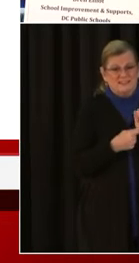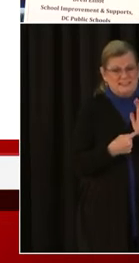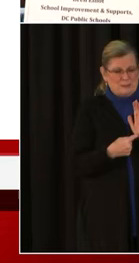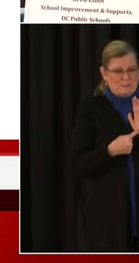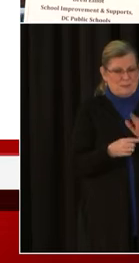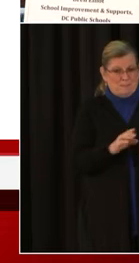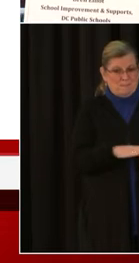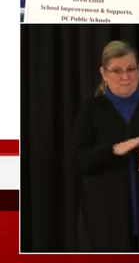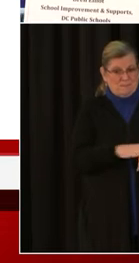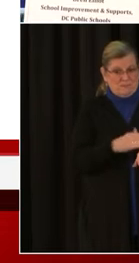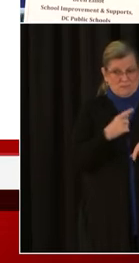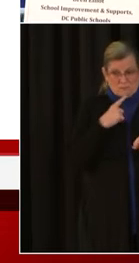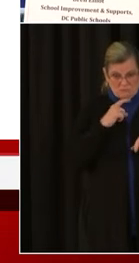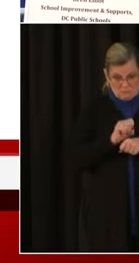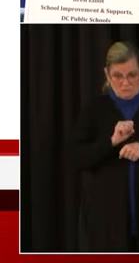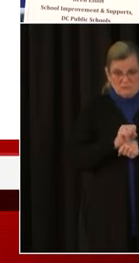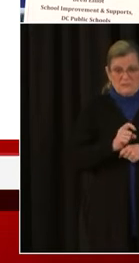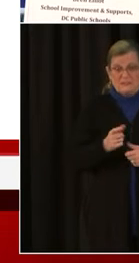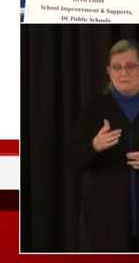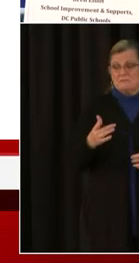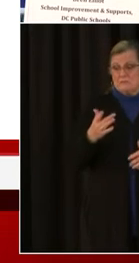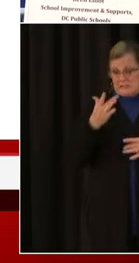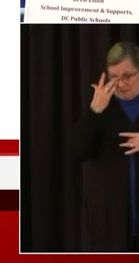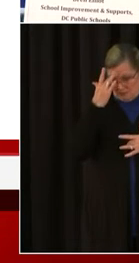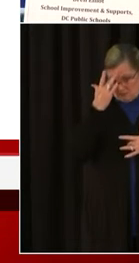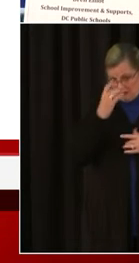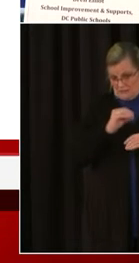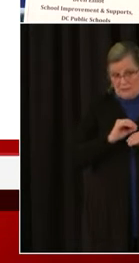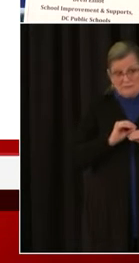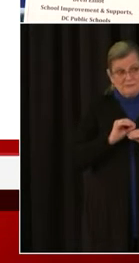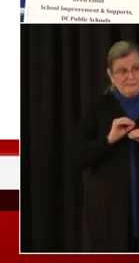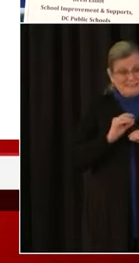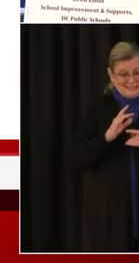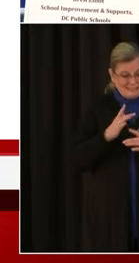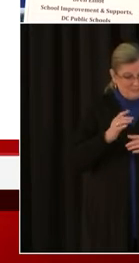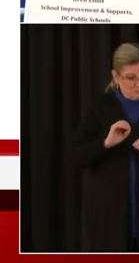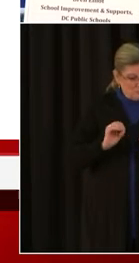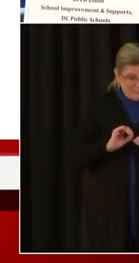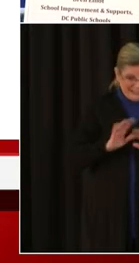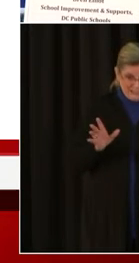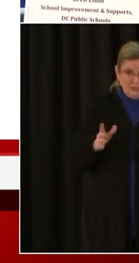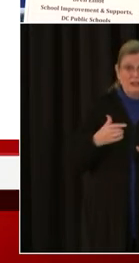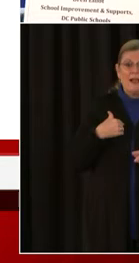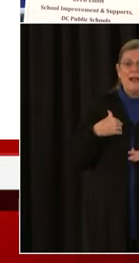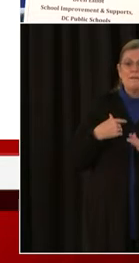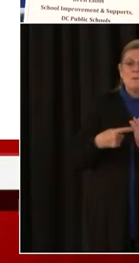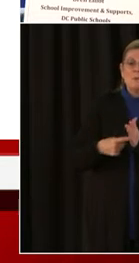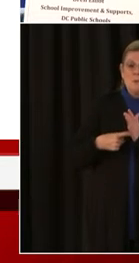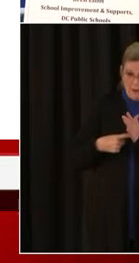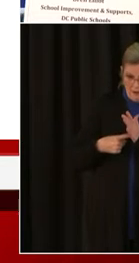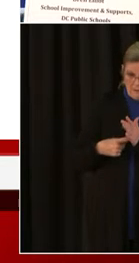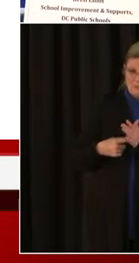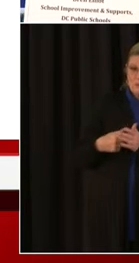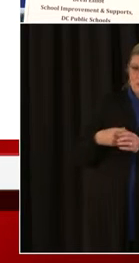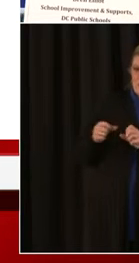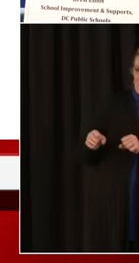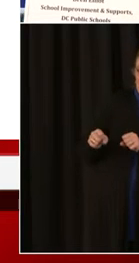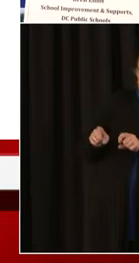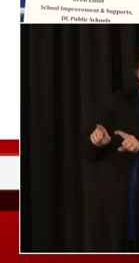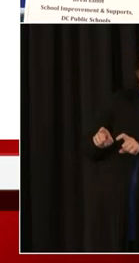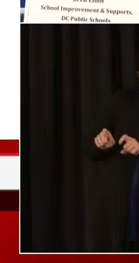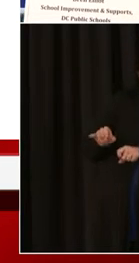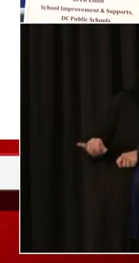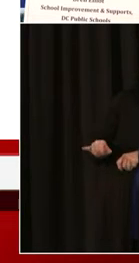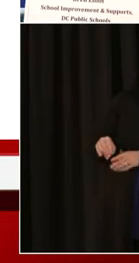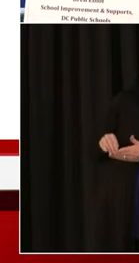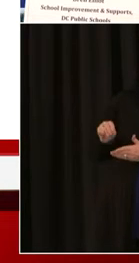we have a student that becomes symptomatic during the school day, we have a protocol by which we are able to test that